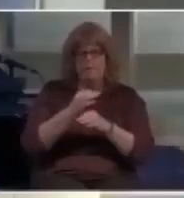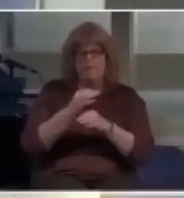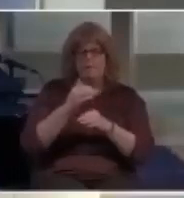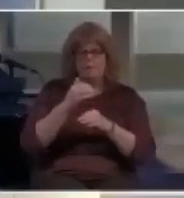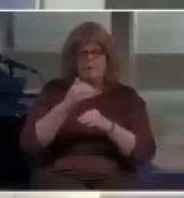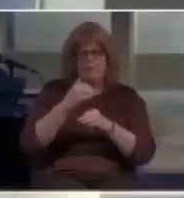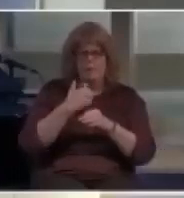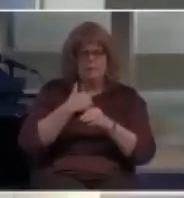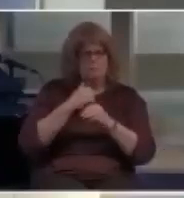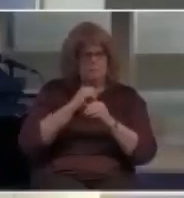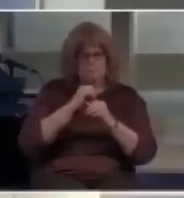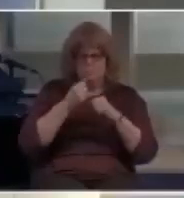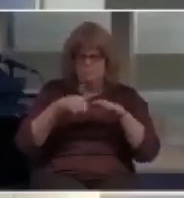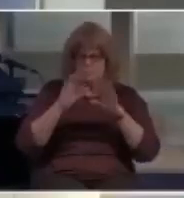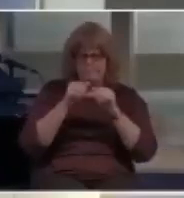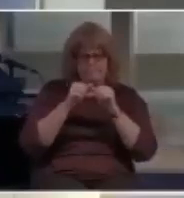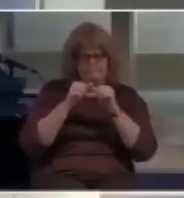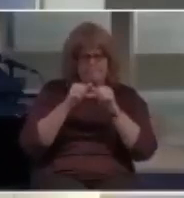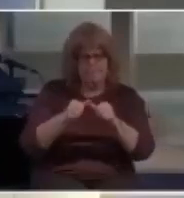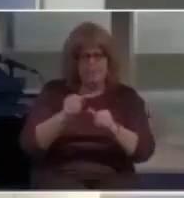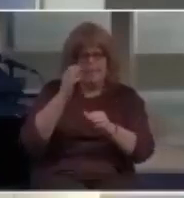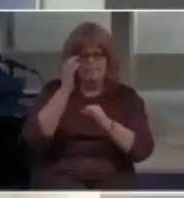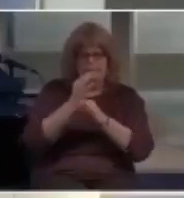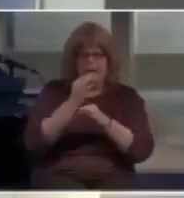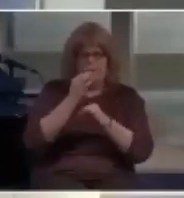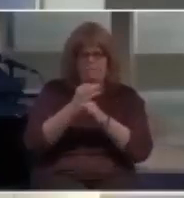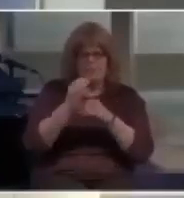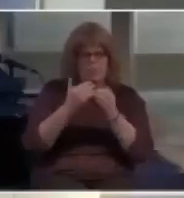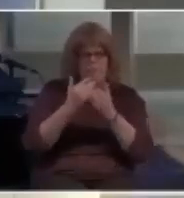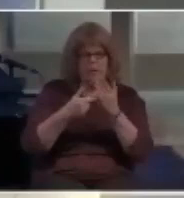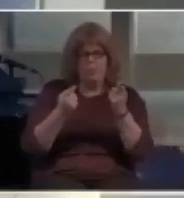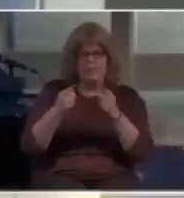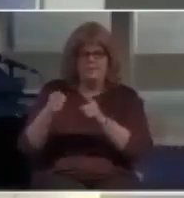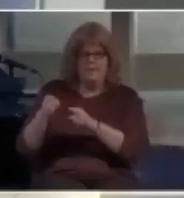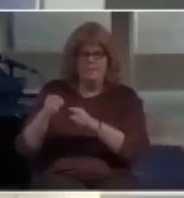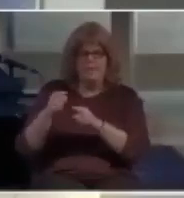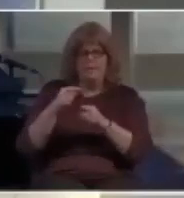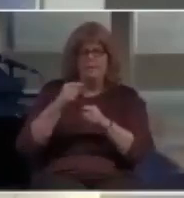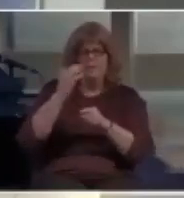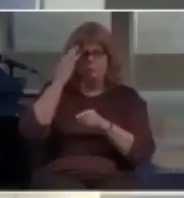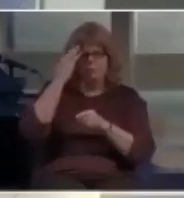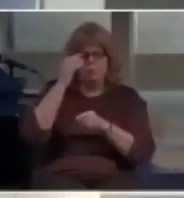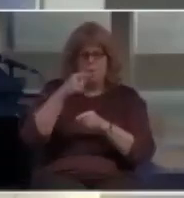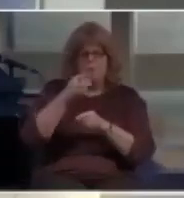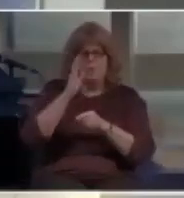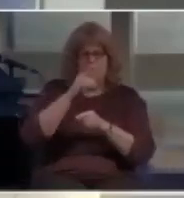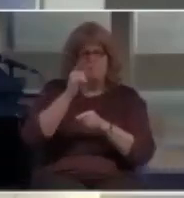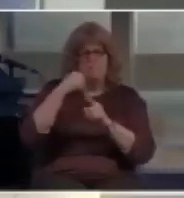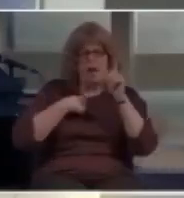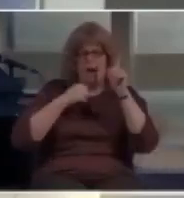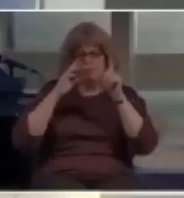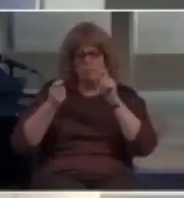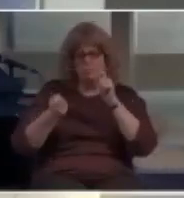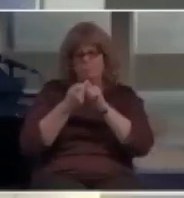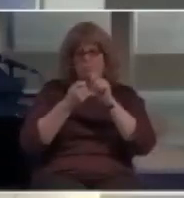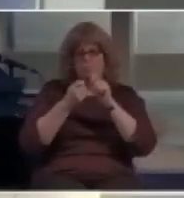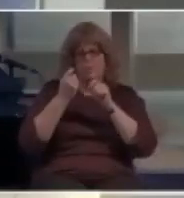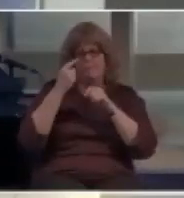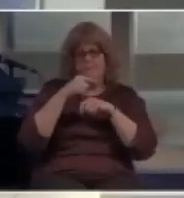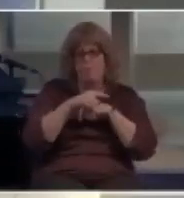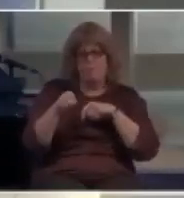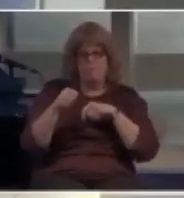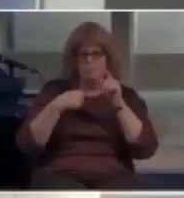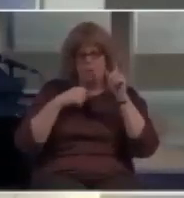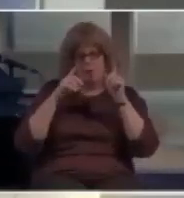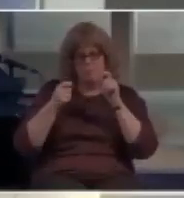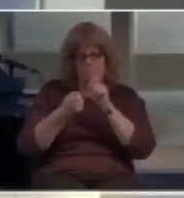have stick-to-itiveness, and you can be faithful in the midst of all of this, knowing that your vindication is sure. Your